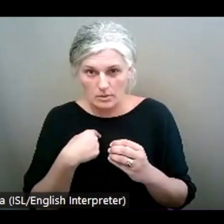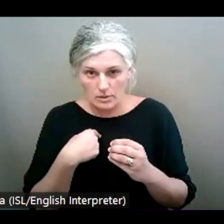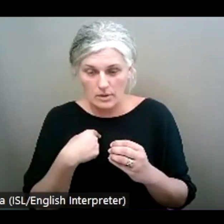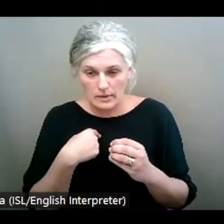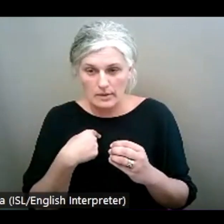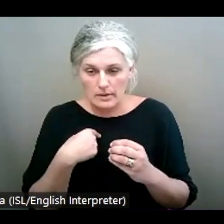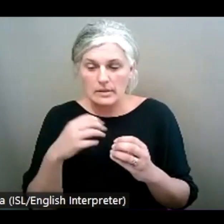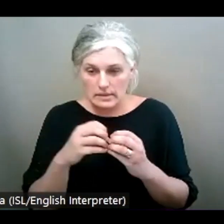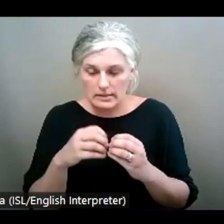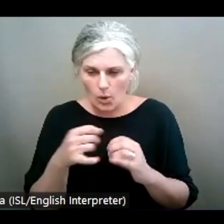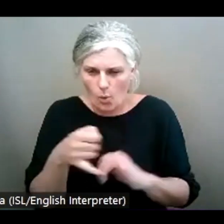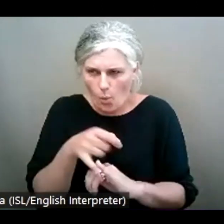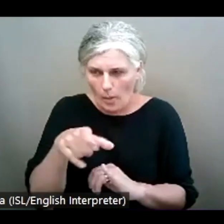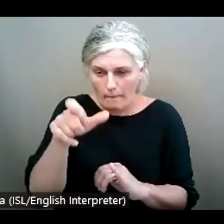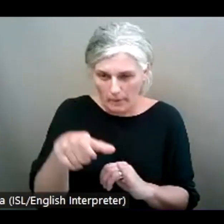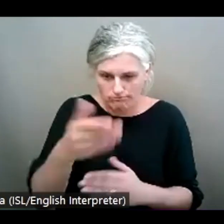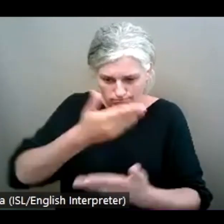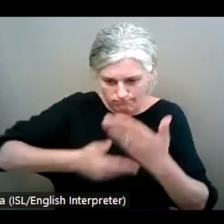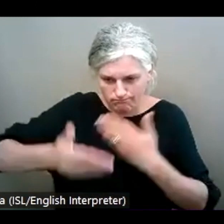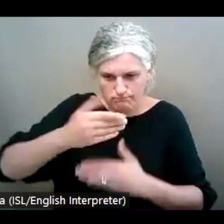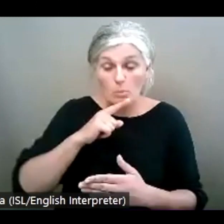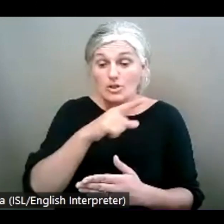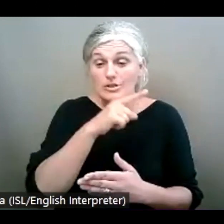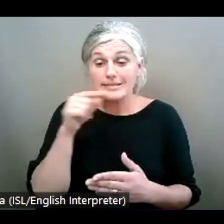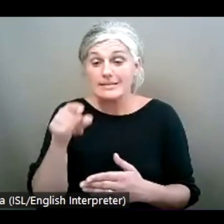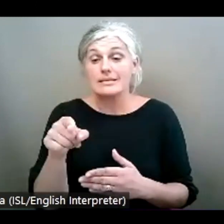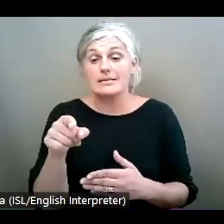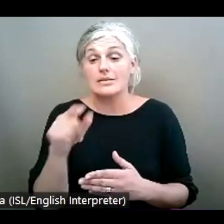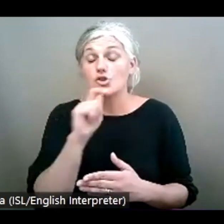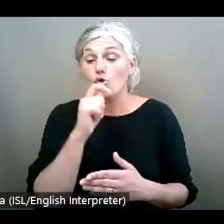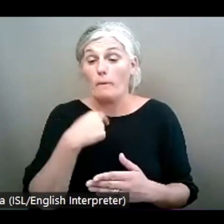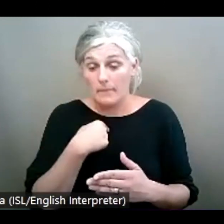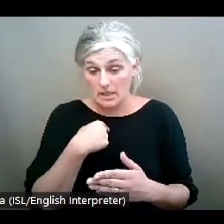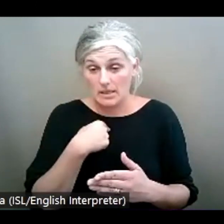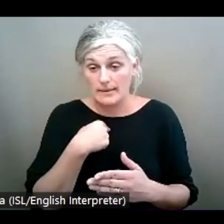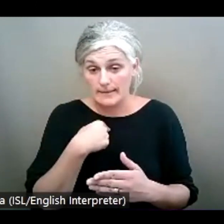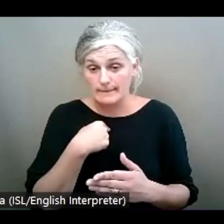saying who she is. But she told me that,